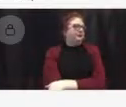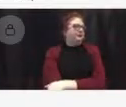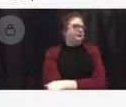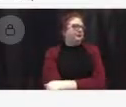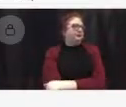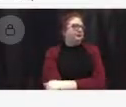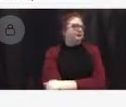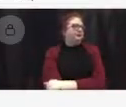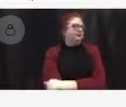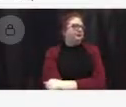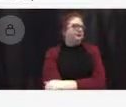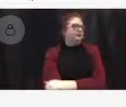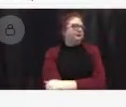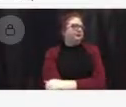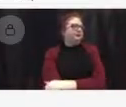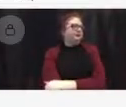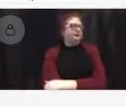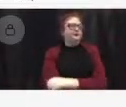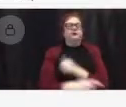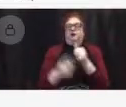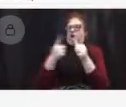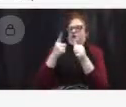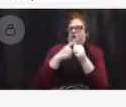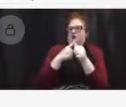First, in regards to the parking,